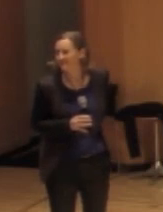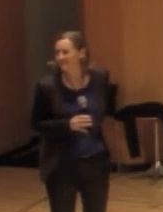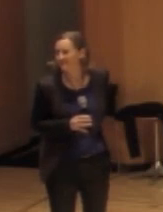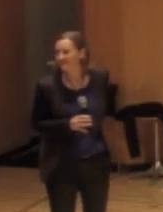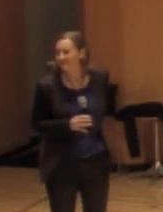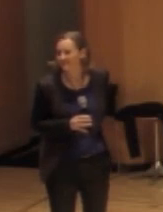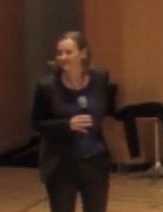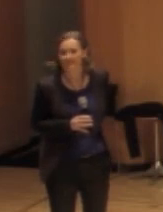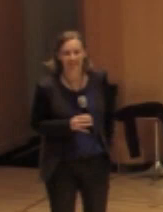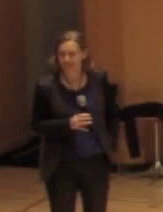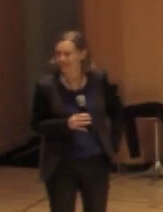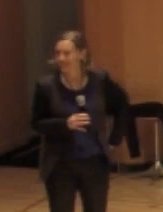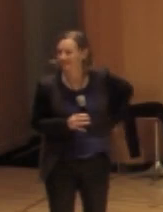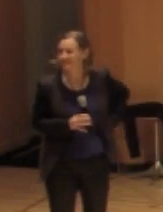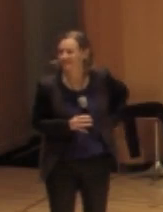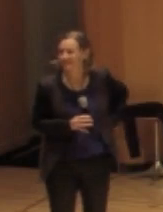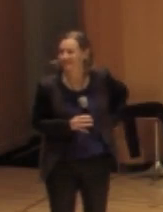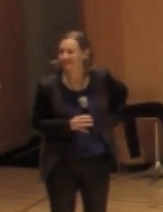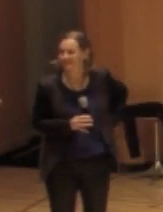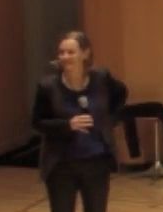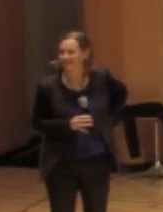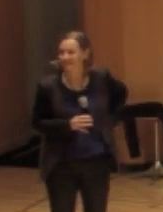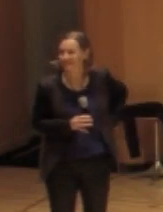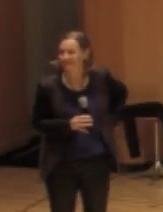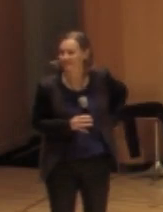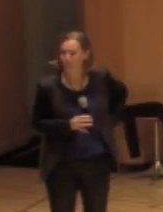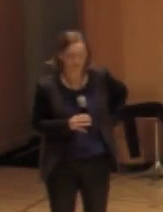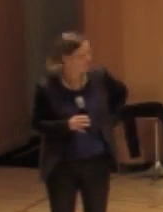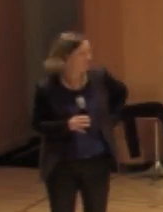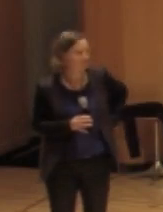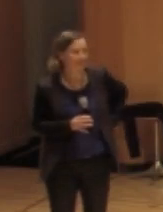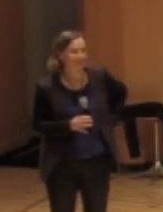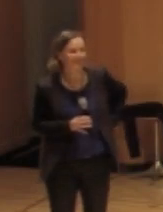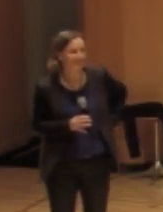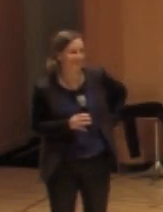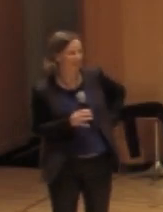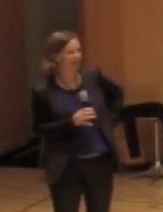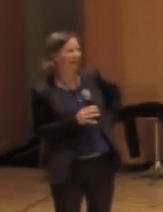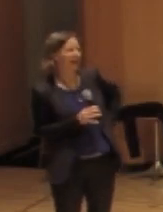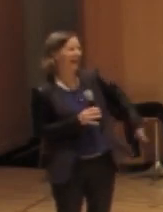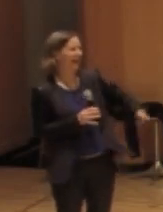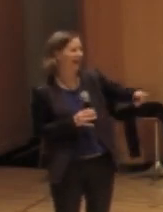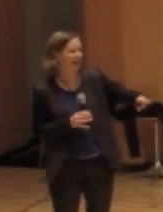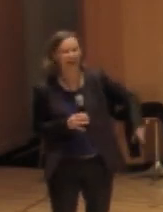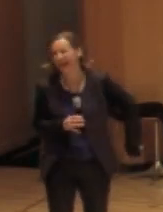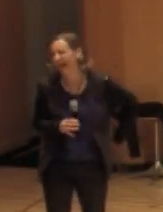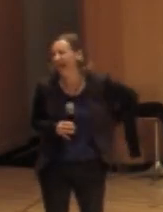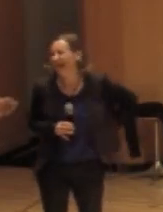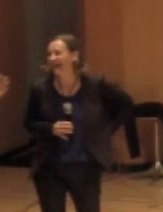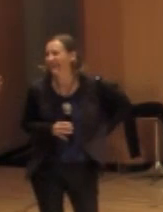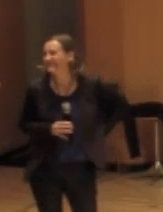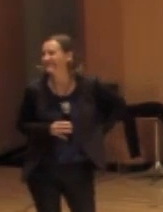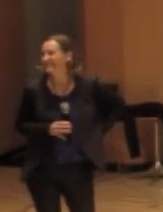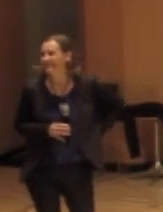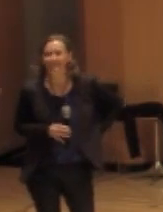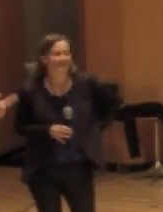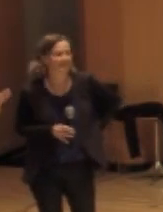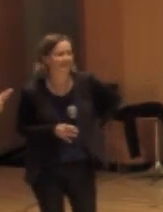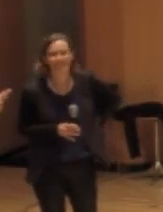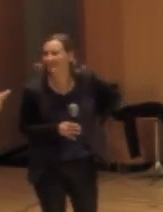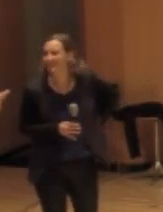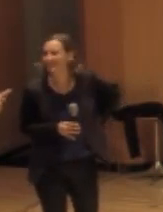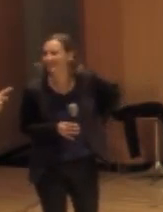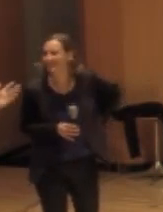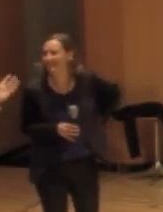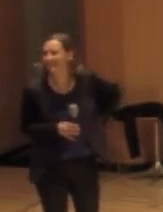translation think tank we hosted it here it was a we should actually get back to that we should get back to that after Corona time maybe one or two